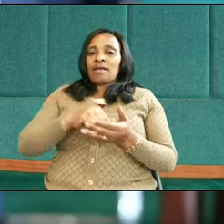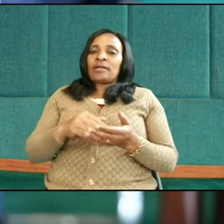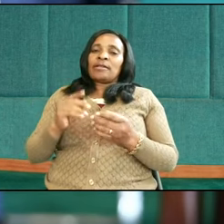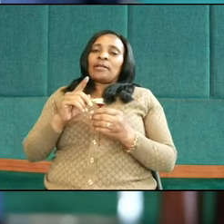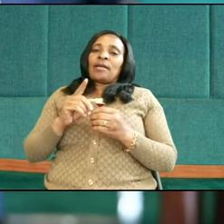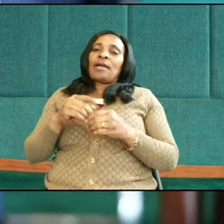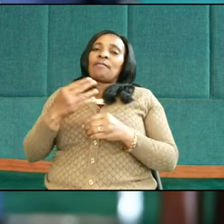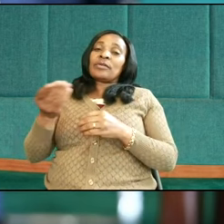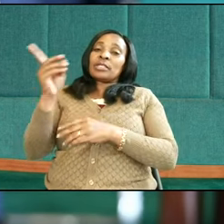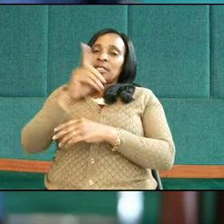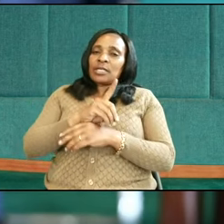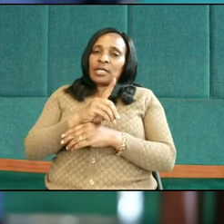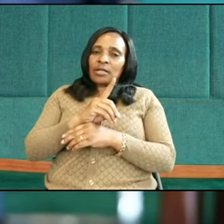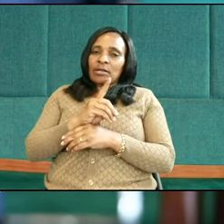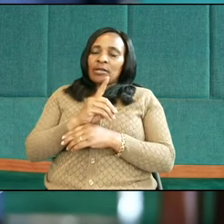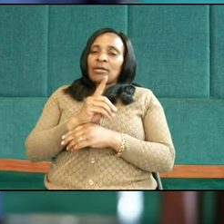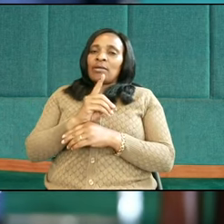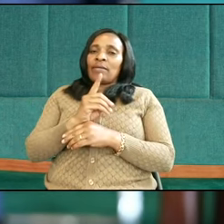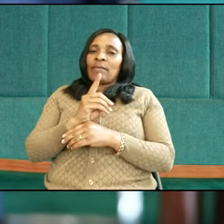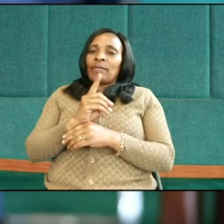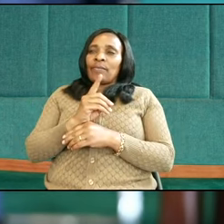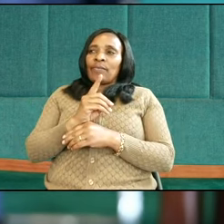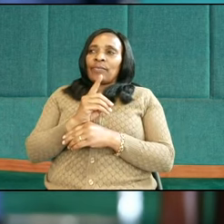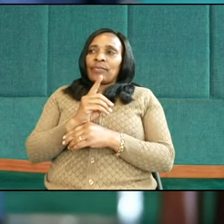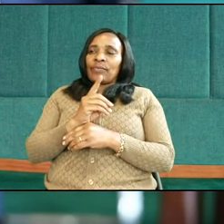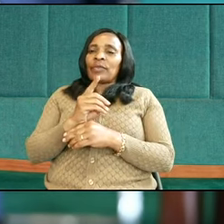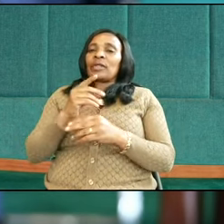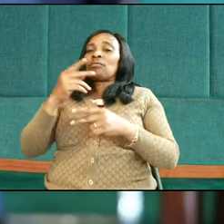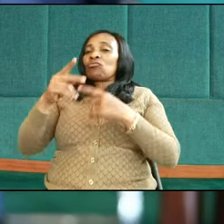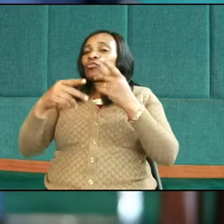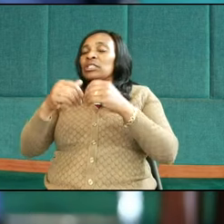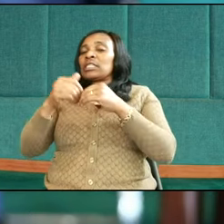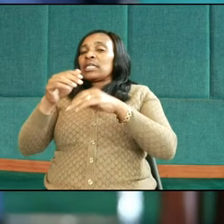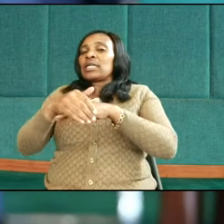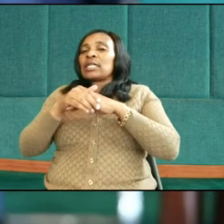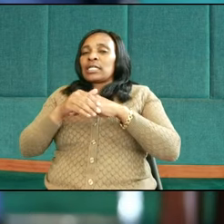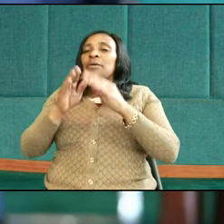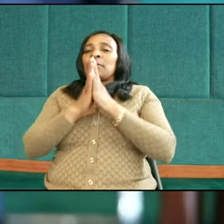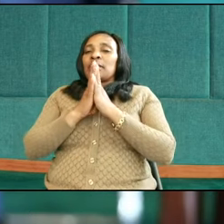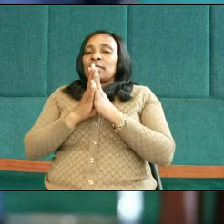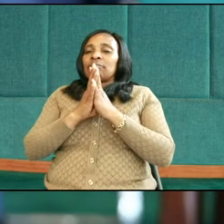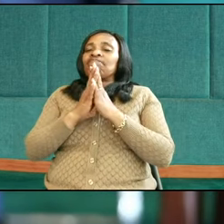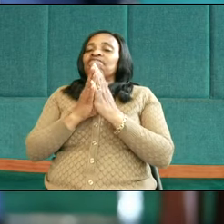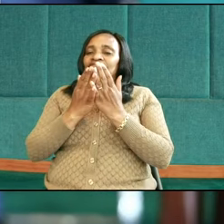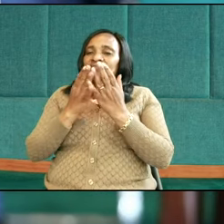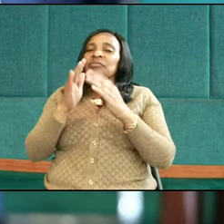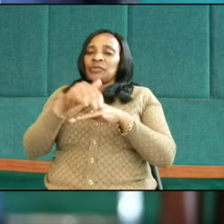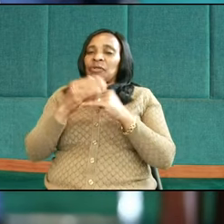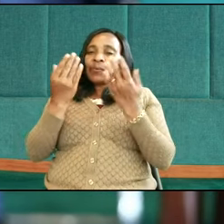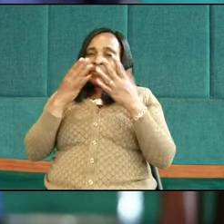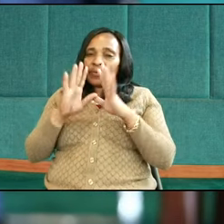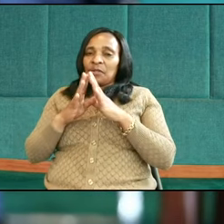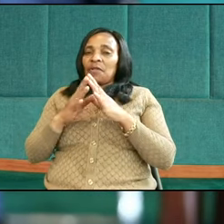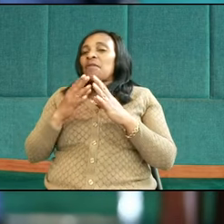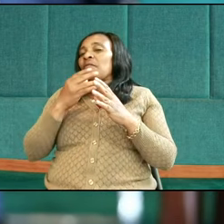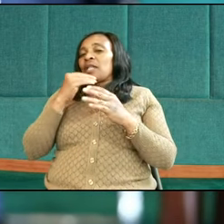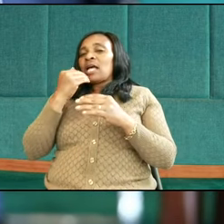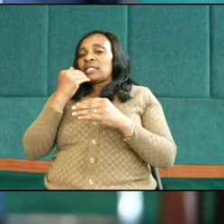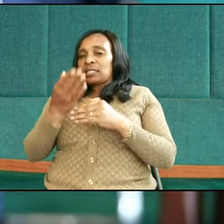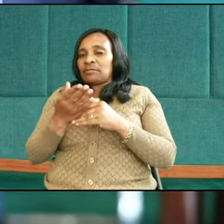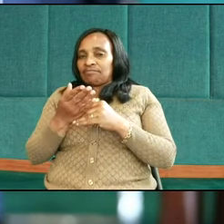day, all the school classes are in English. She prayed in English. Our Father in heaven, she